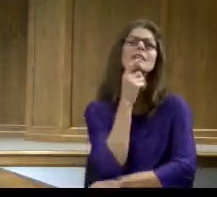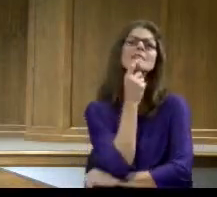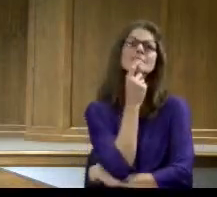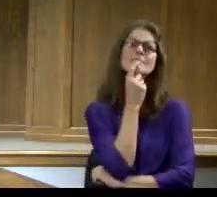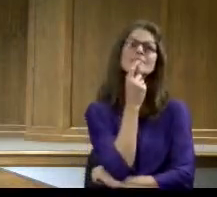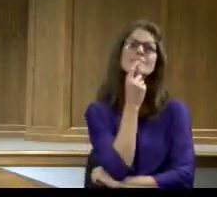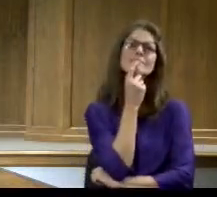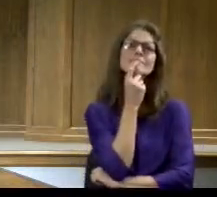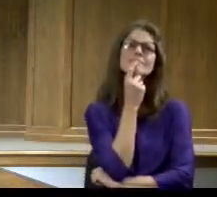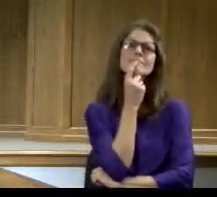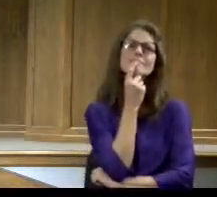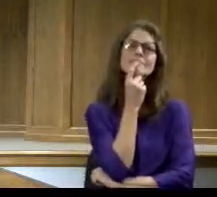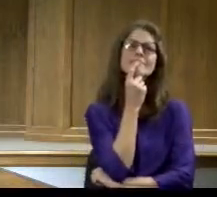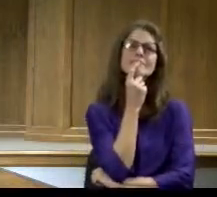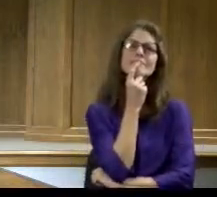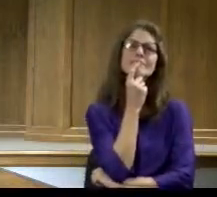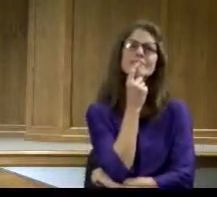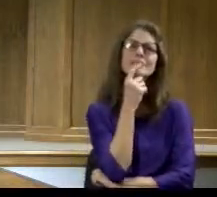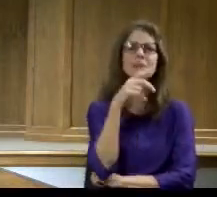In Psalm 73,